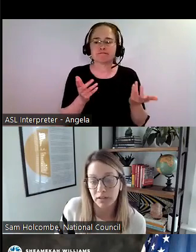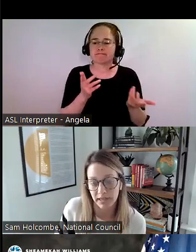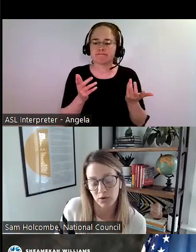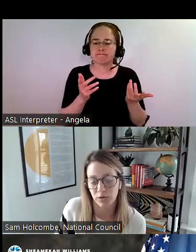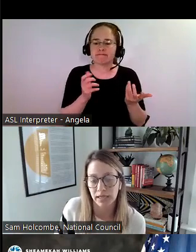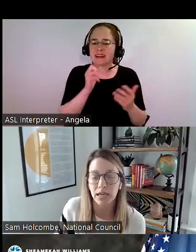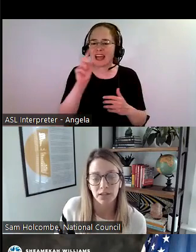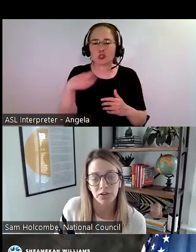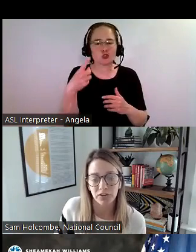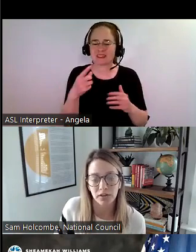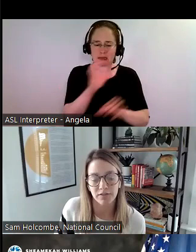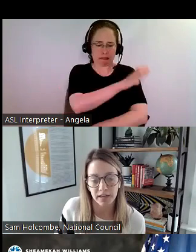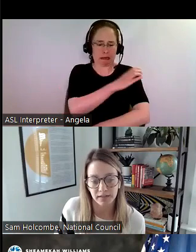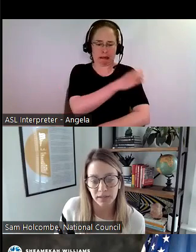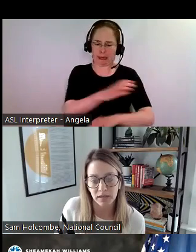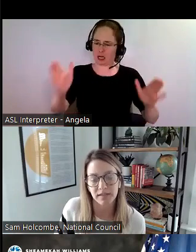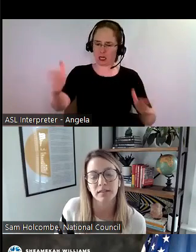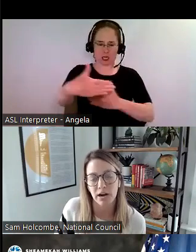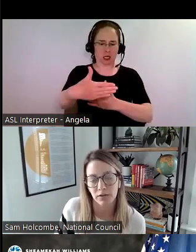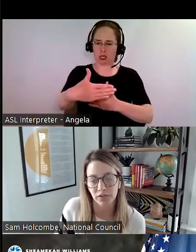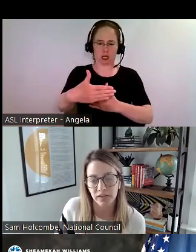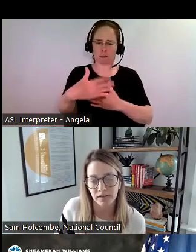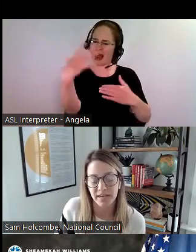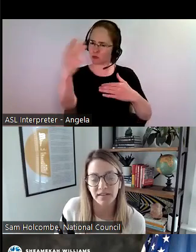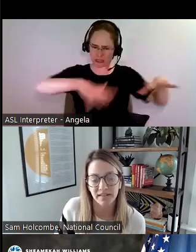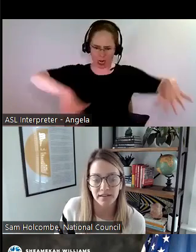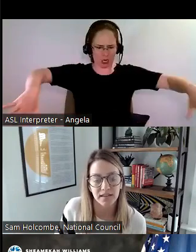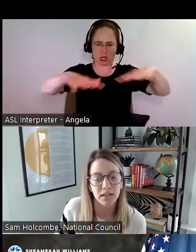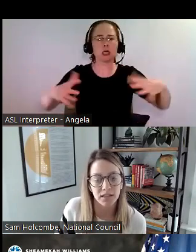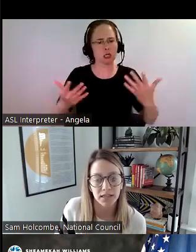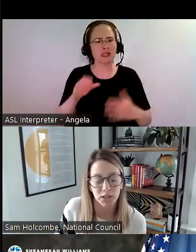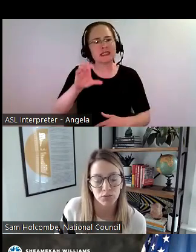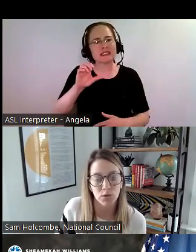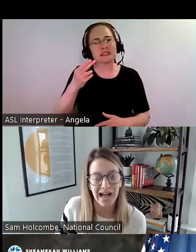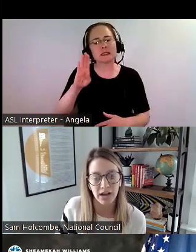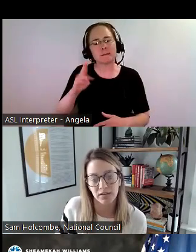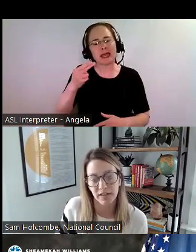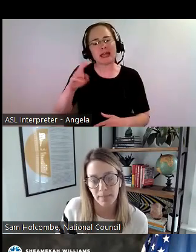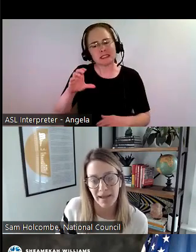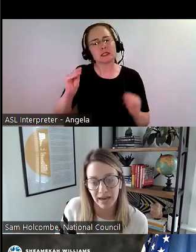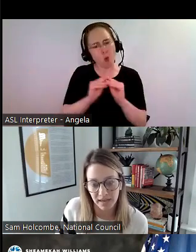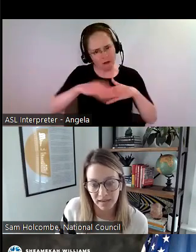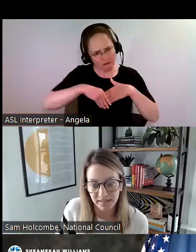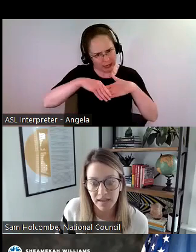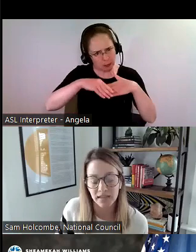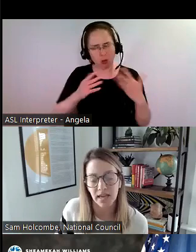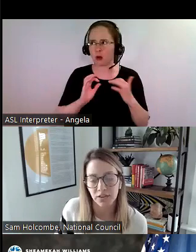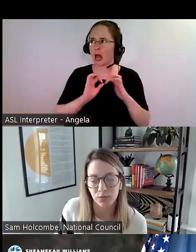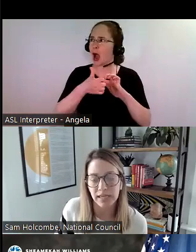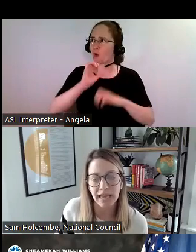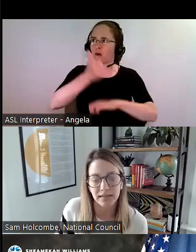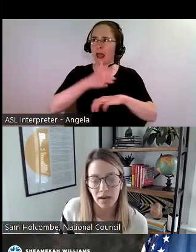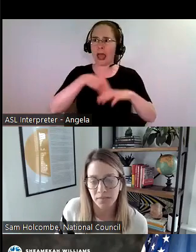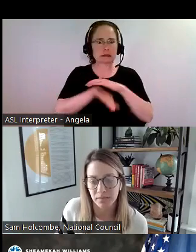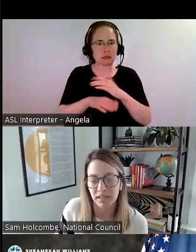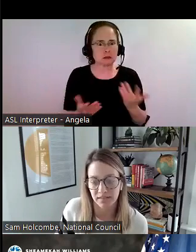4 walls of a clinic, really. There's a lot of flexibilities allowed for CCBHCs in thinking through how to develop access